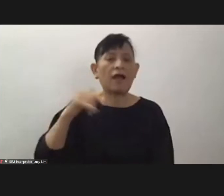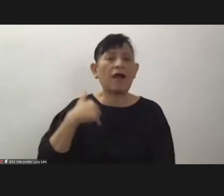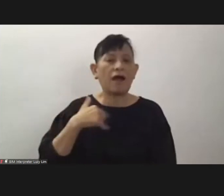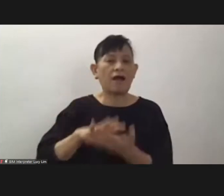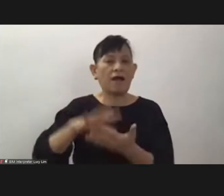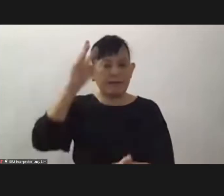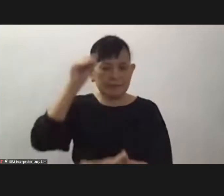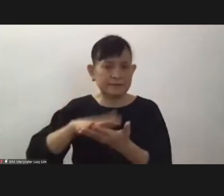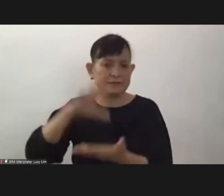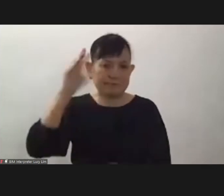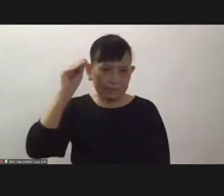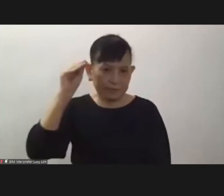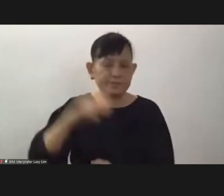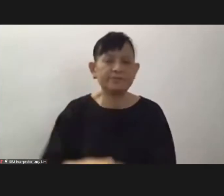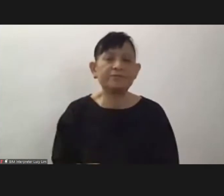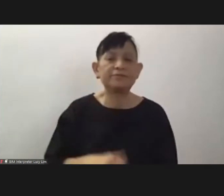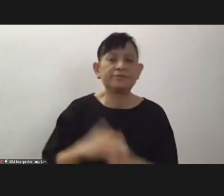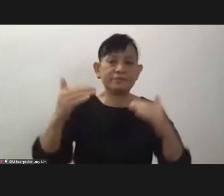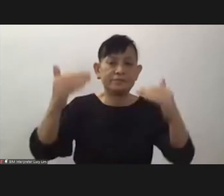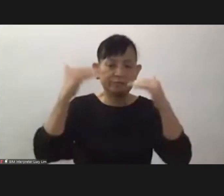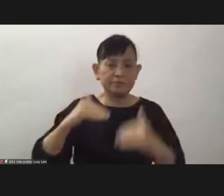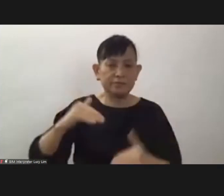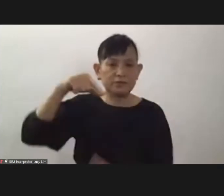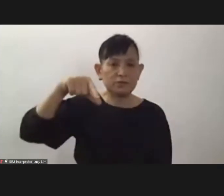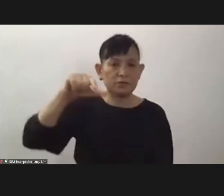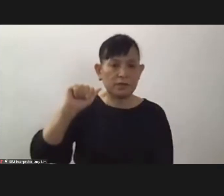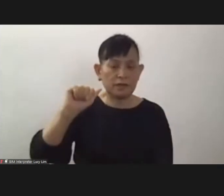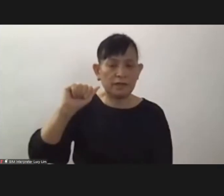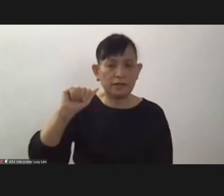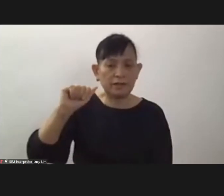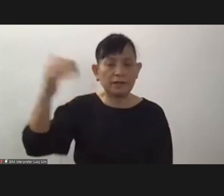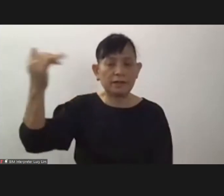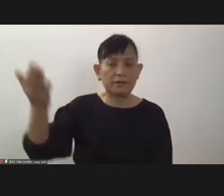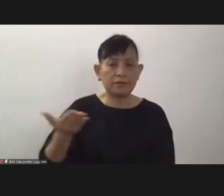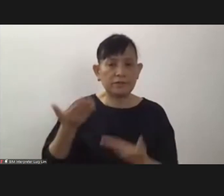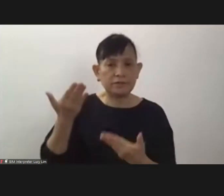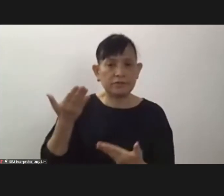it. Before we move on to Q&As, I'd like to then invite